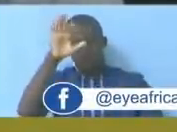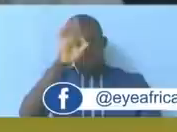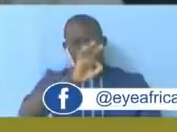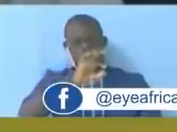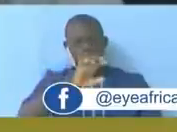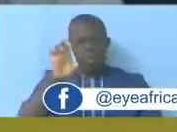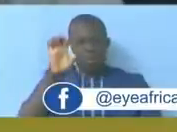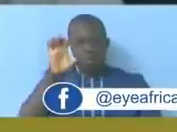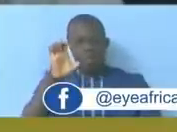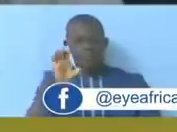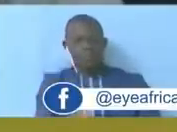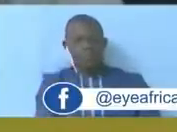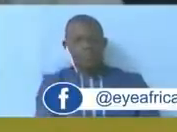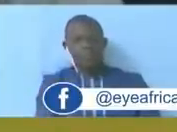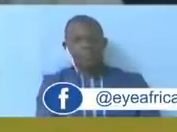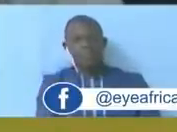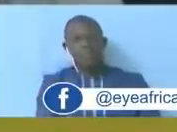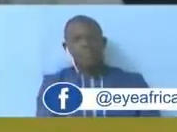of the